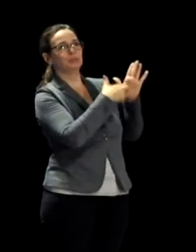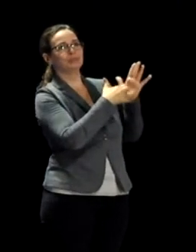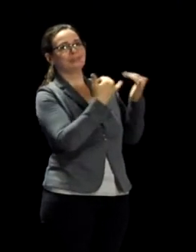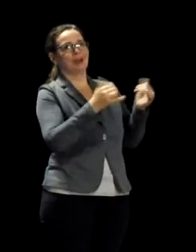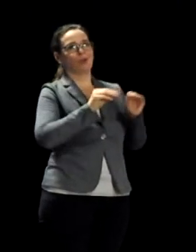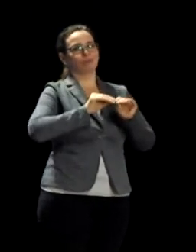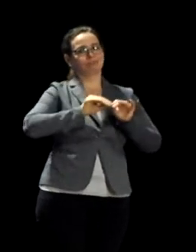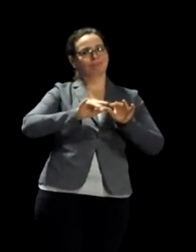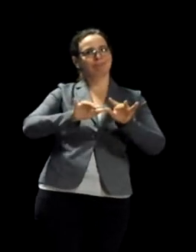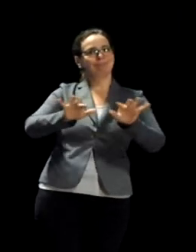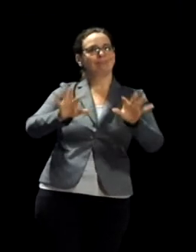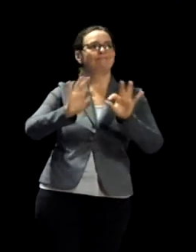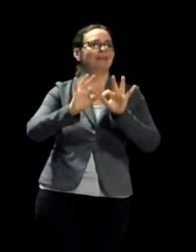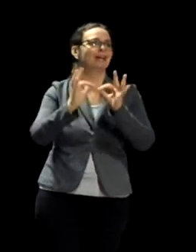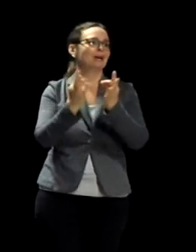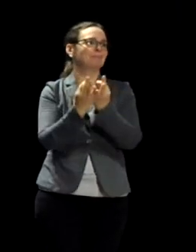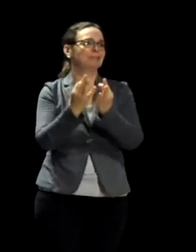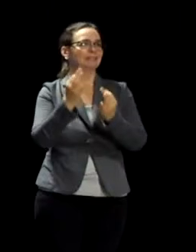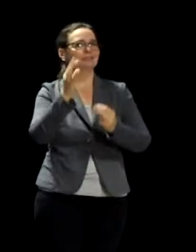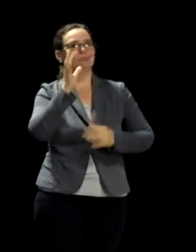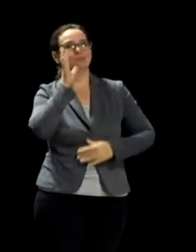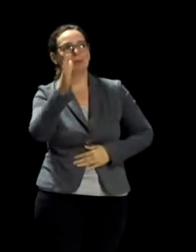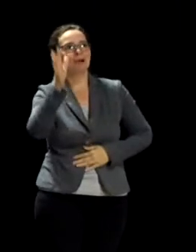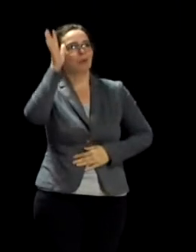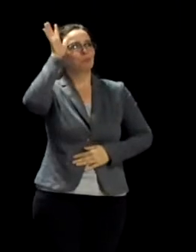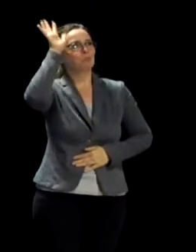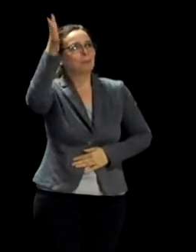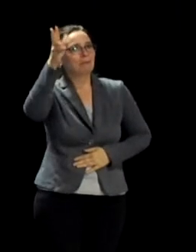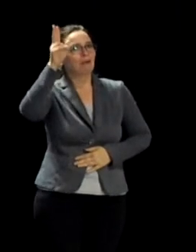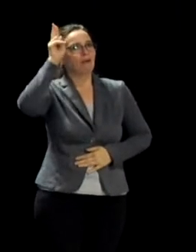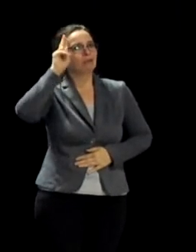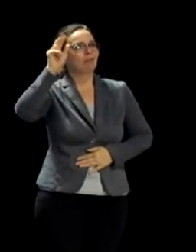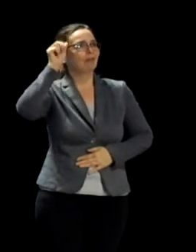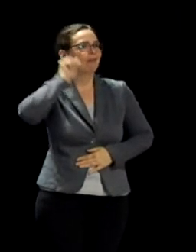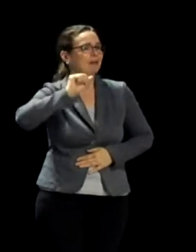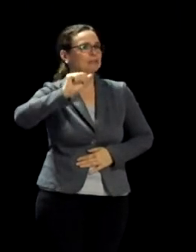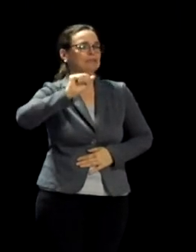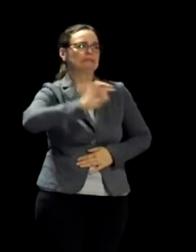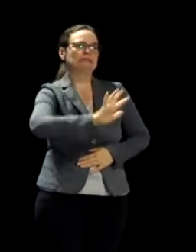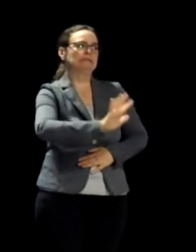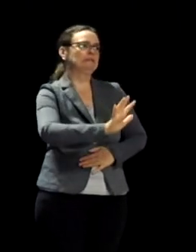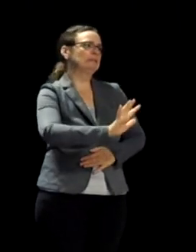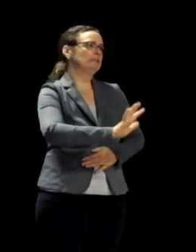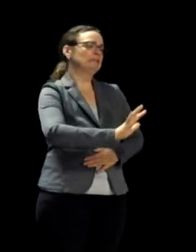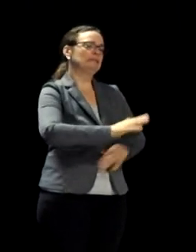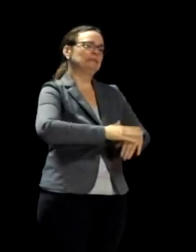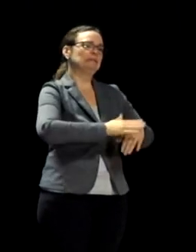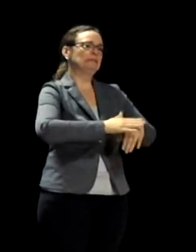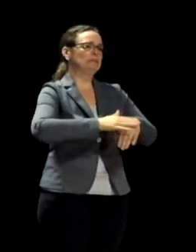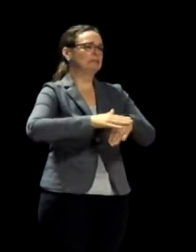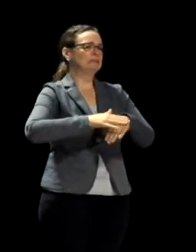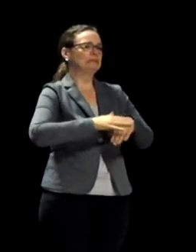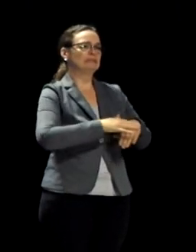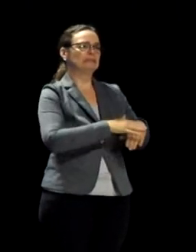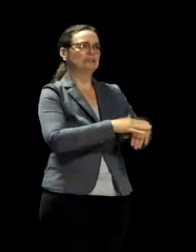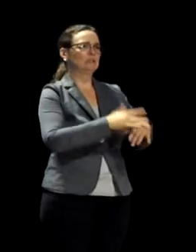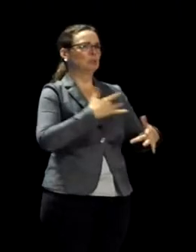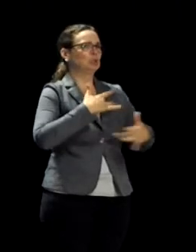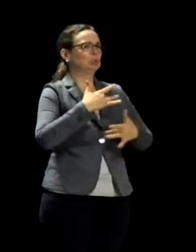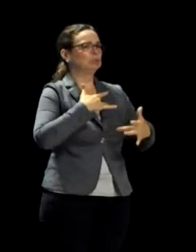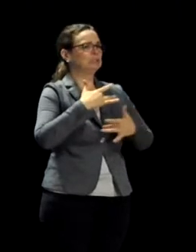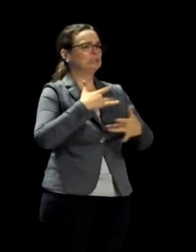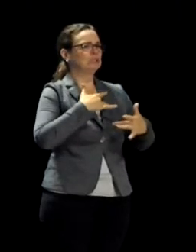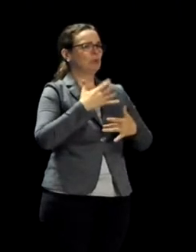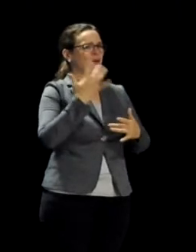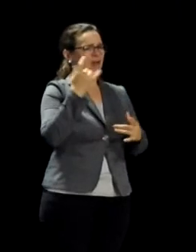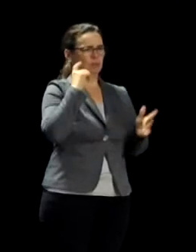into play. And certainly when you have a cluster, what we know now is that we have at least 2 to 3 weeks of